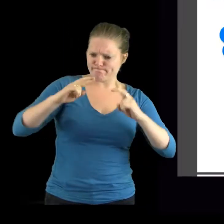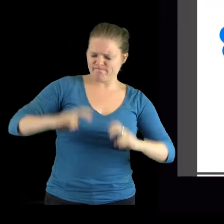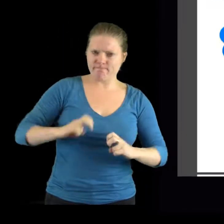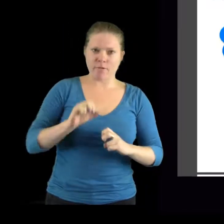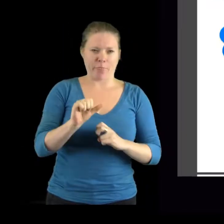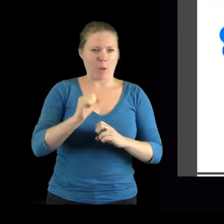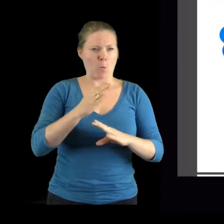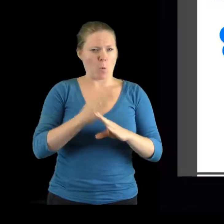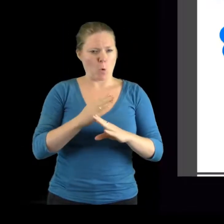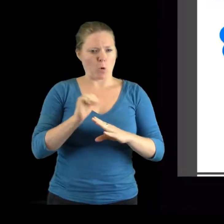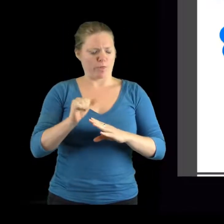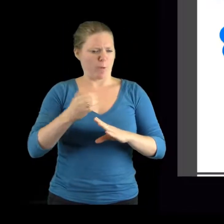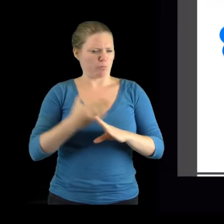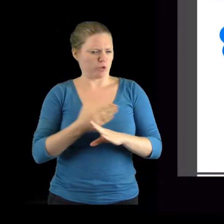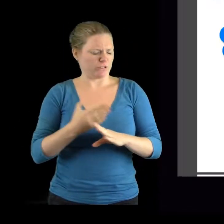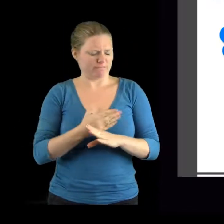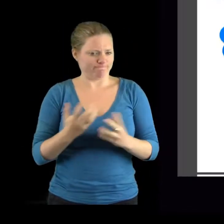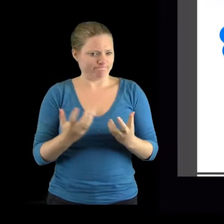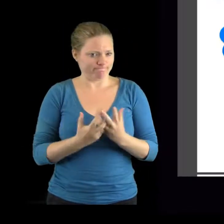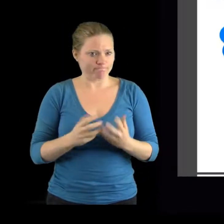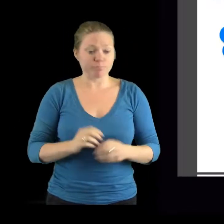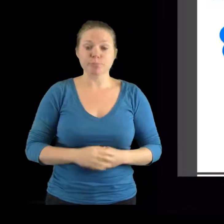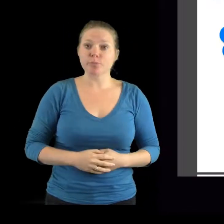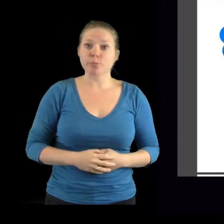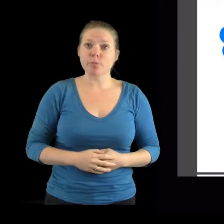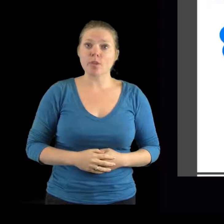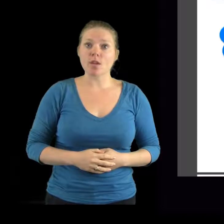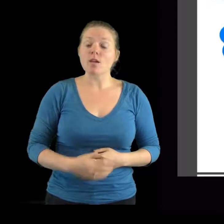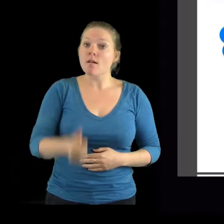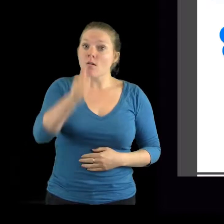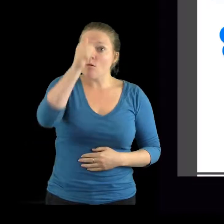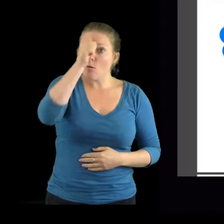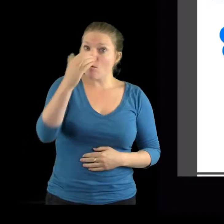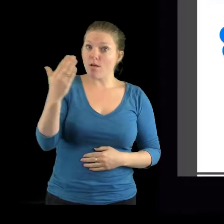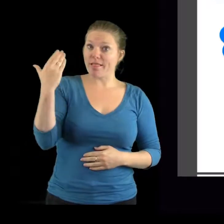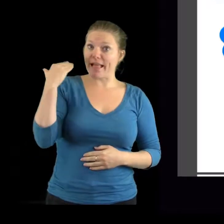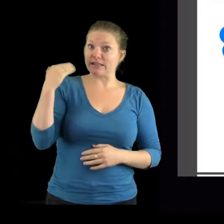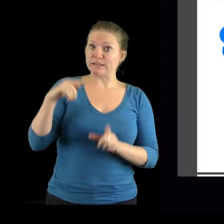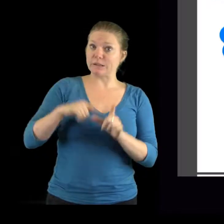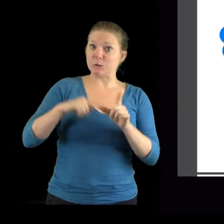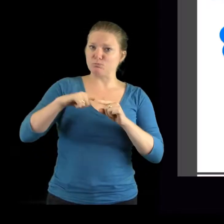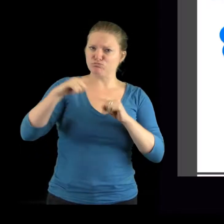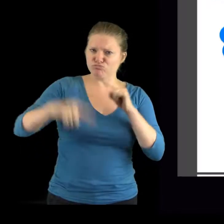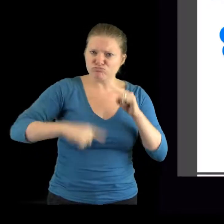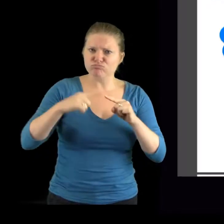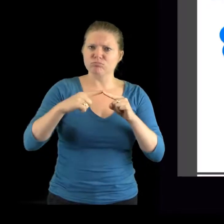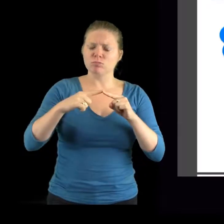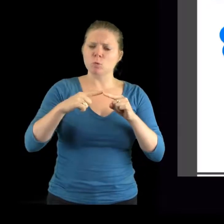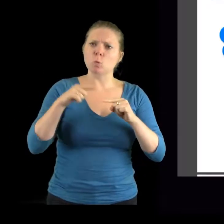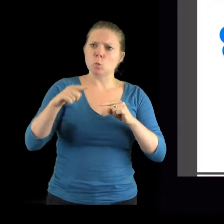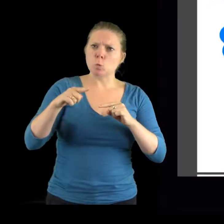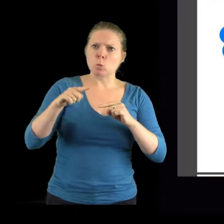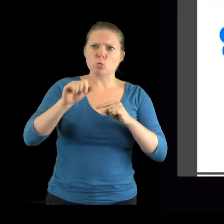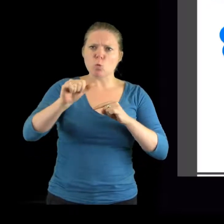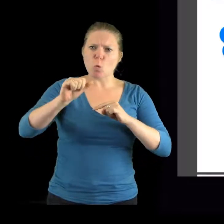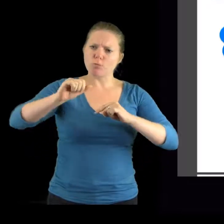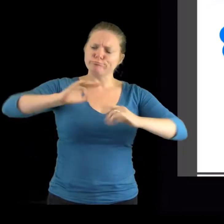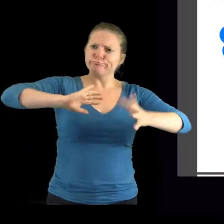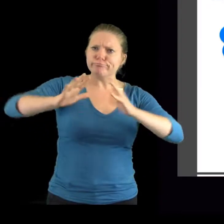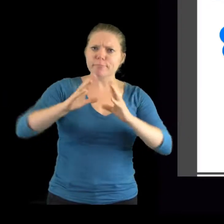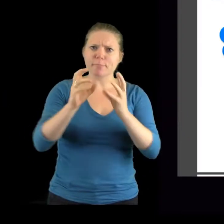second semester, well, really probably all along, your first year, you've done some analysis of your